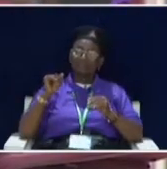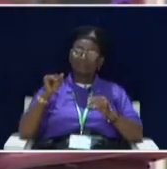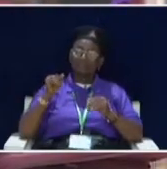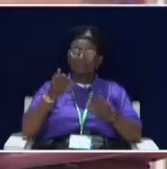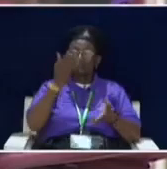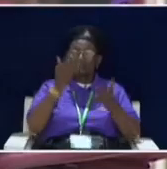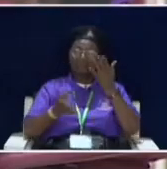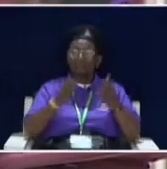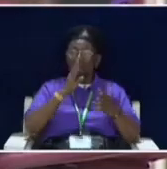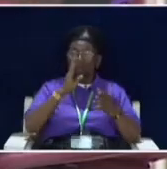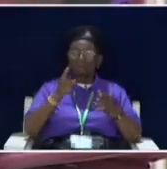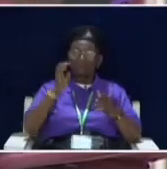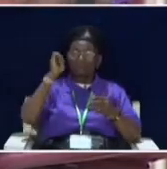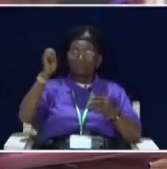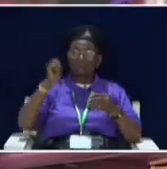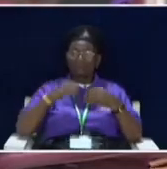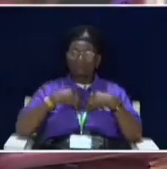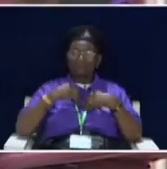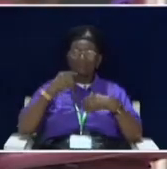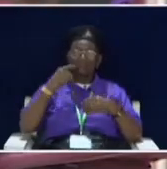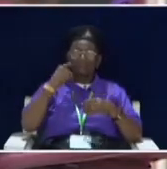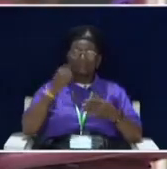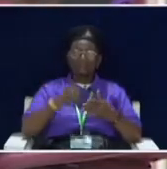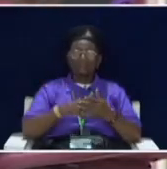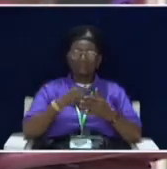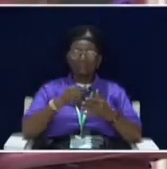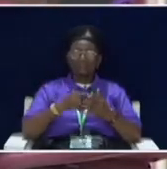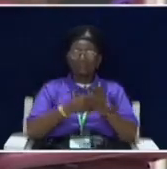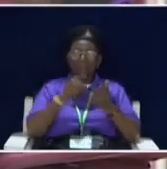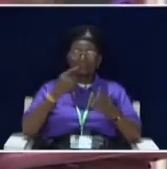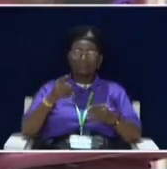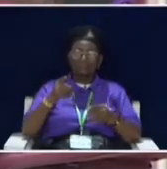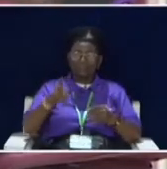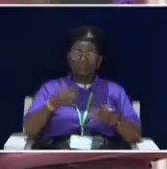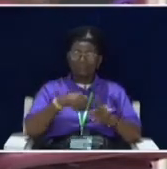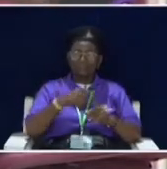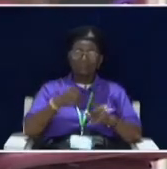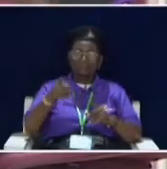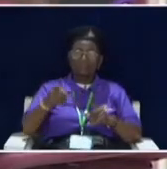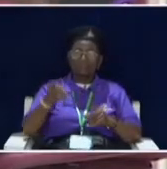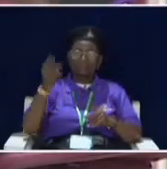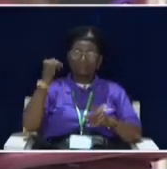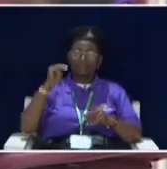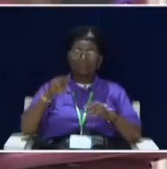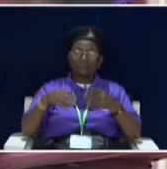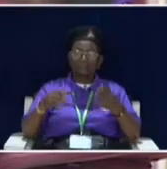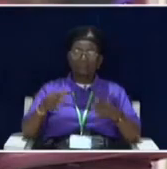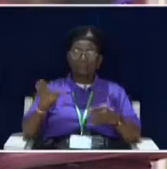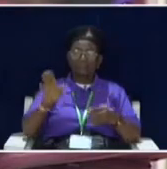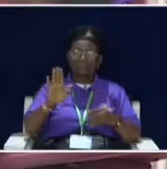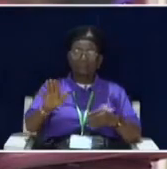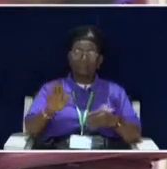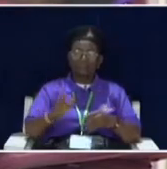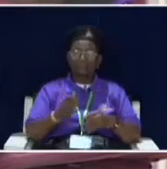Maybe he had noticed you when you were giving your offering. Boya o ti fiyesi o nibi to tin fi ore sinu gba.